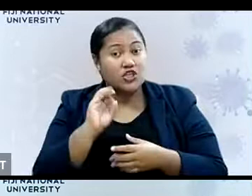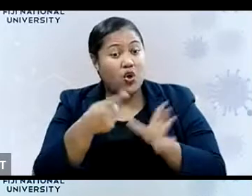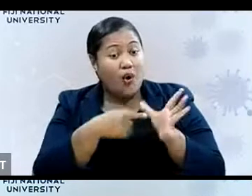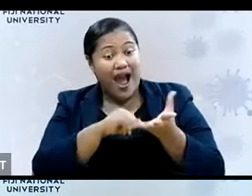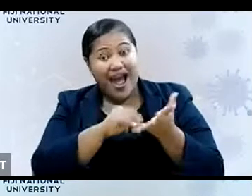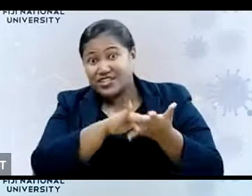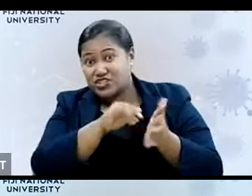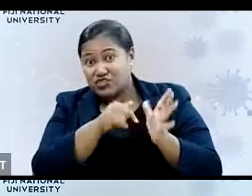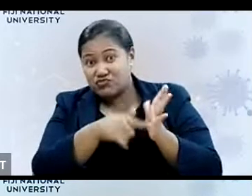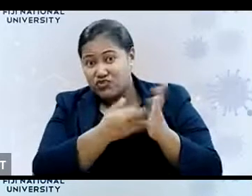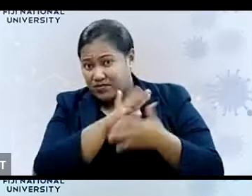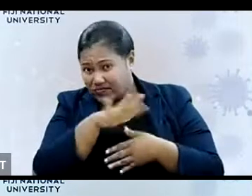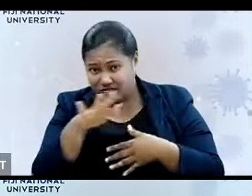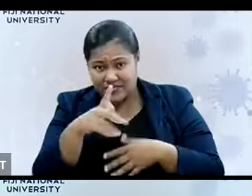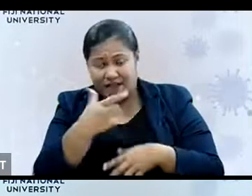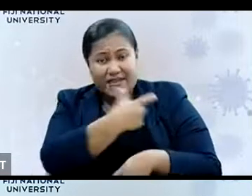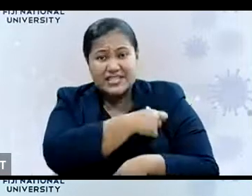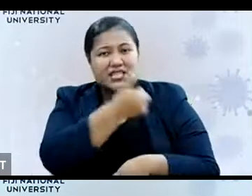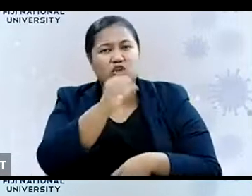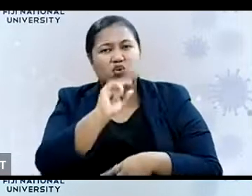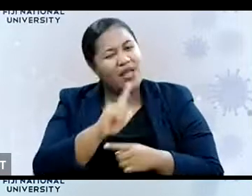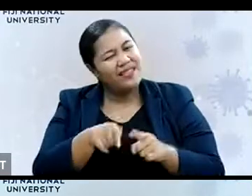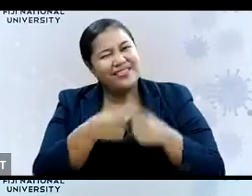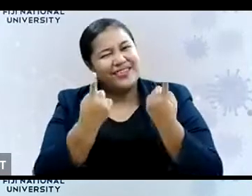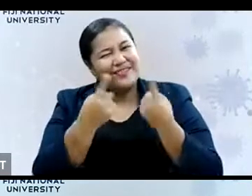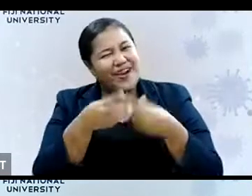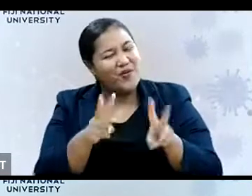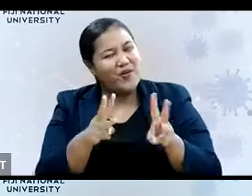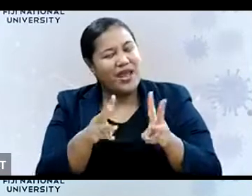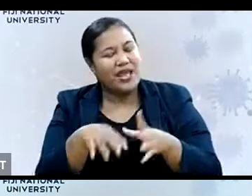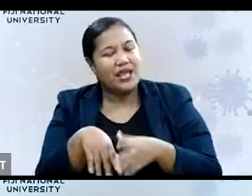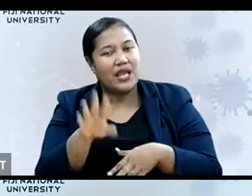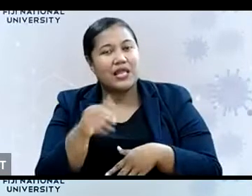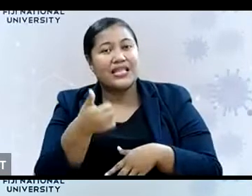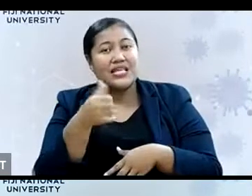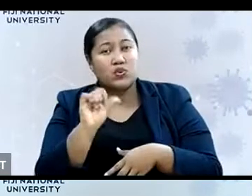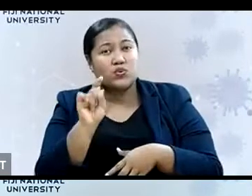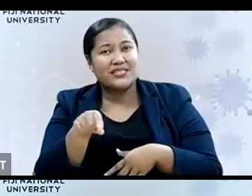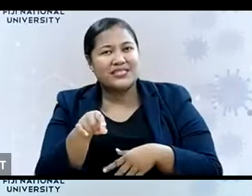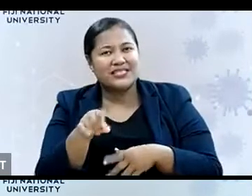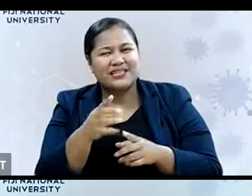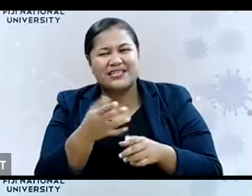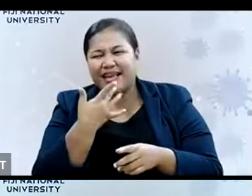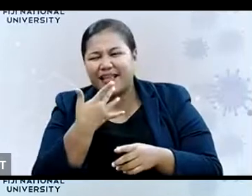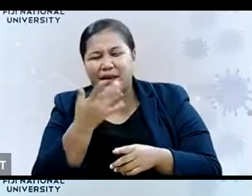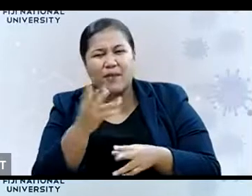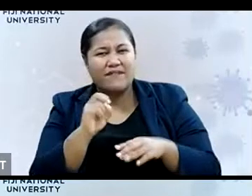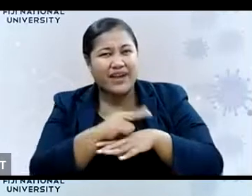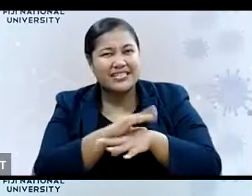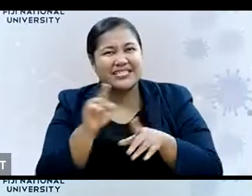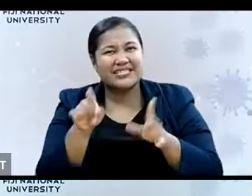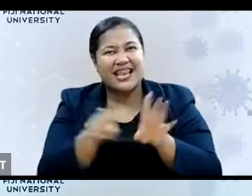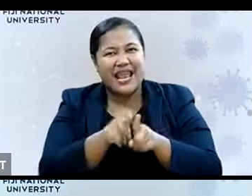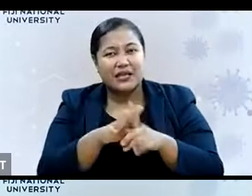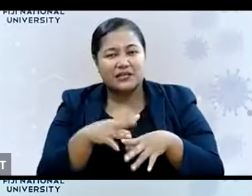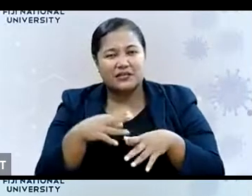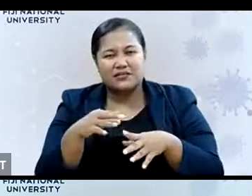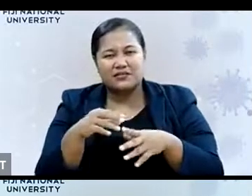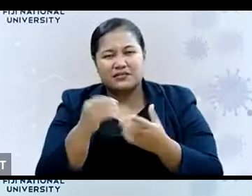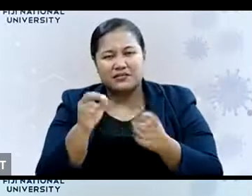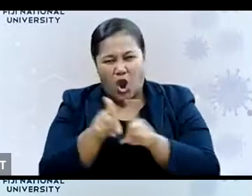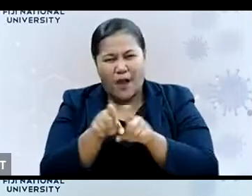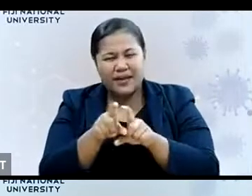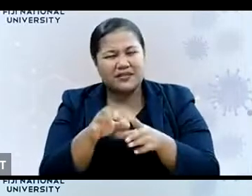vaccine uses a different approach, which uses a type of virus, a common cold virus called the